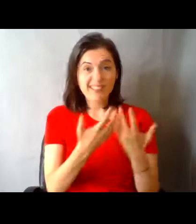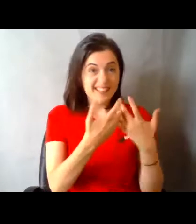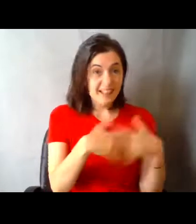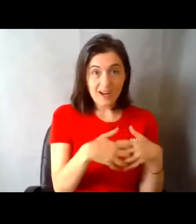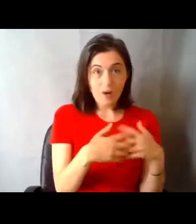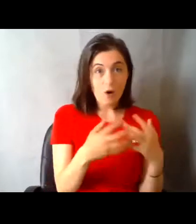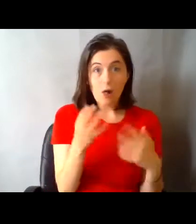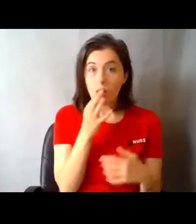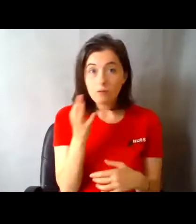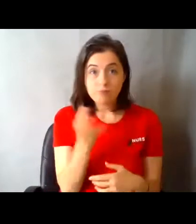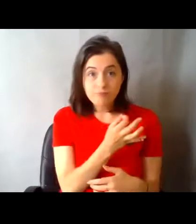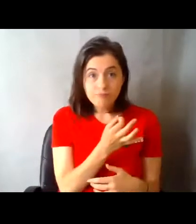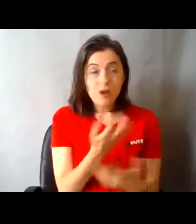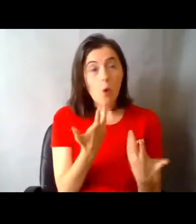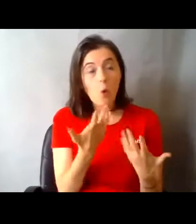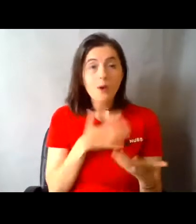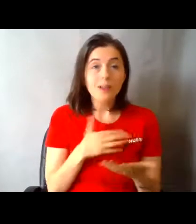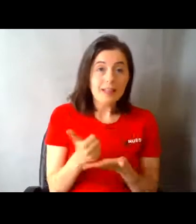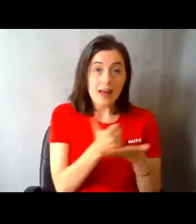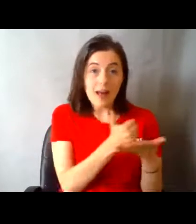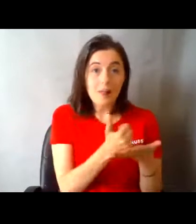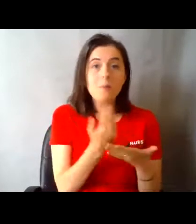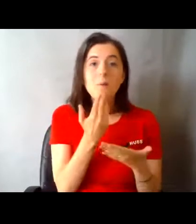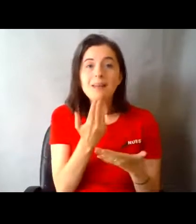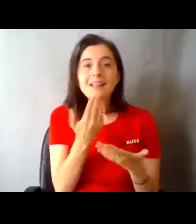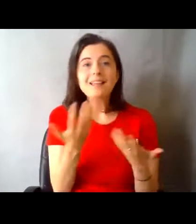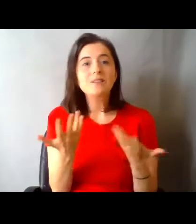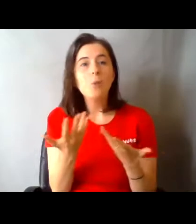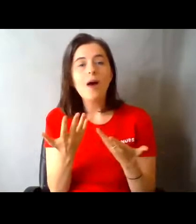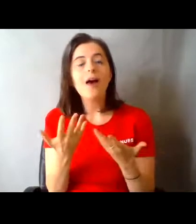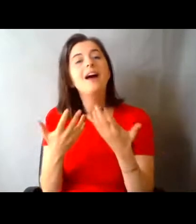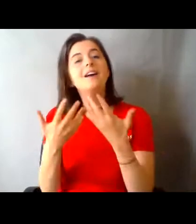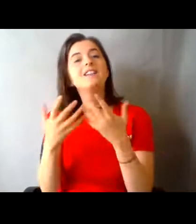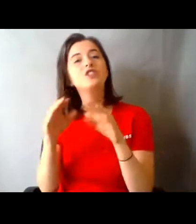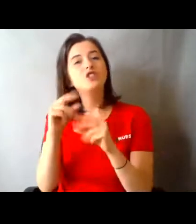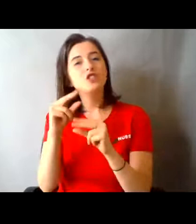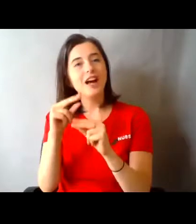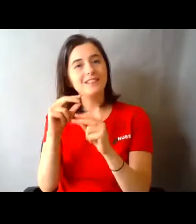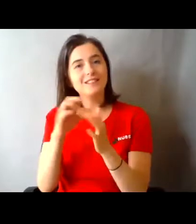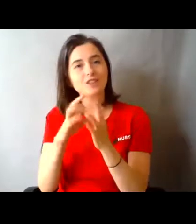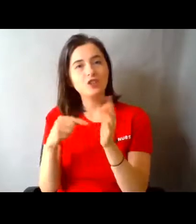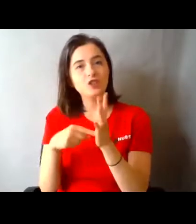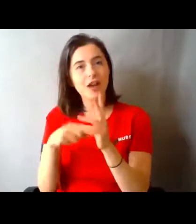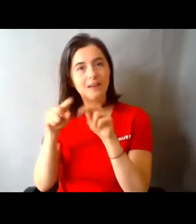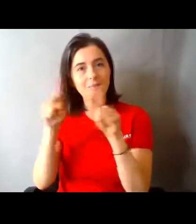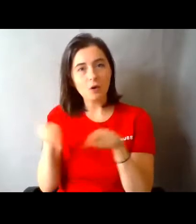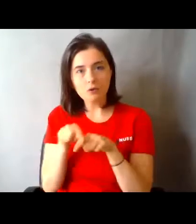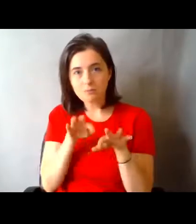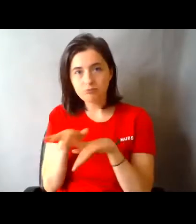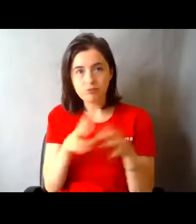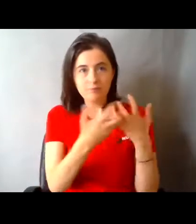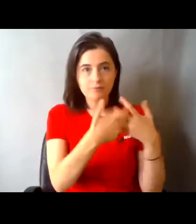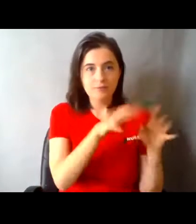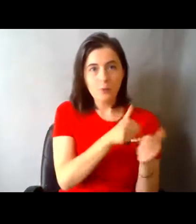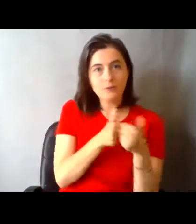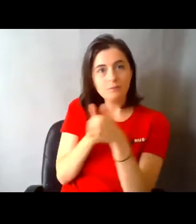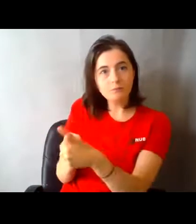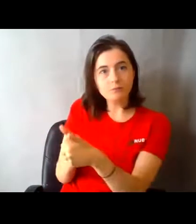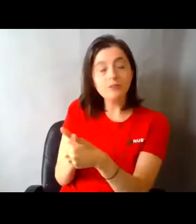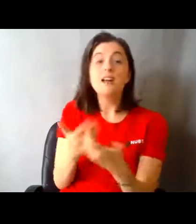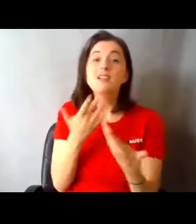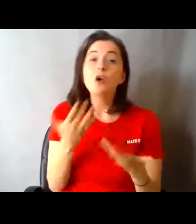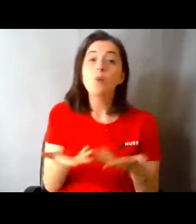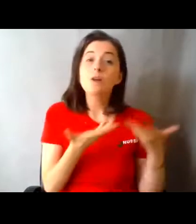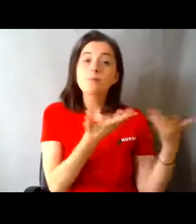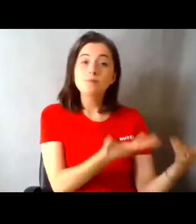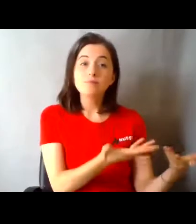questions or you need assistance, please type in the chat box and a member of the NEU team will be able to help you. So without further ado, I'm going to hand over